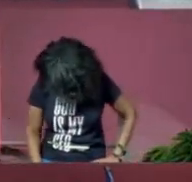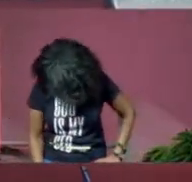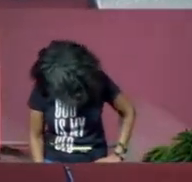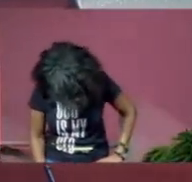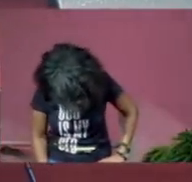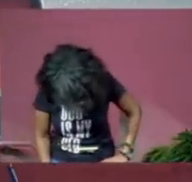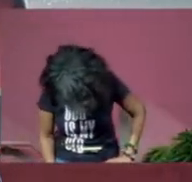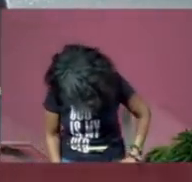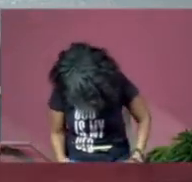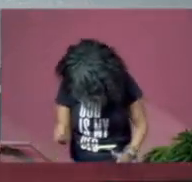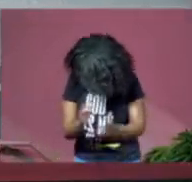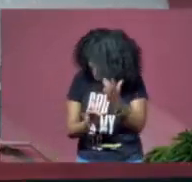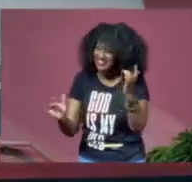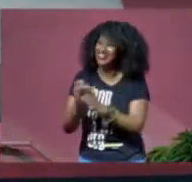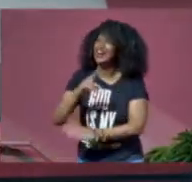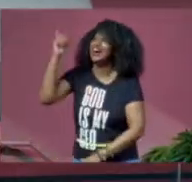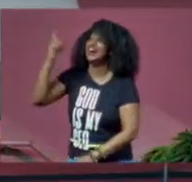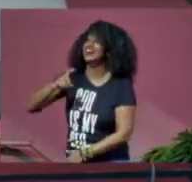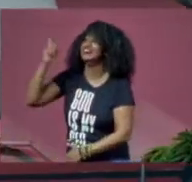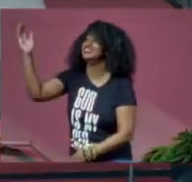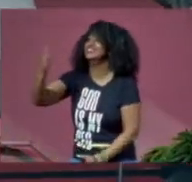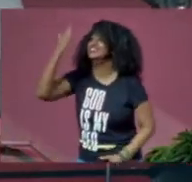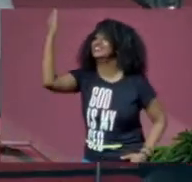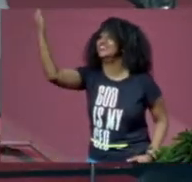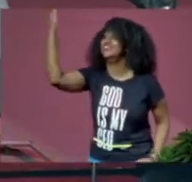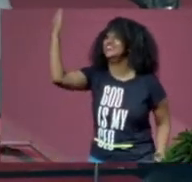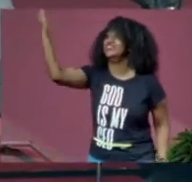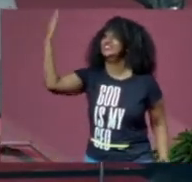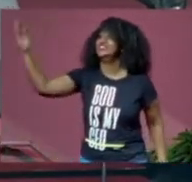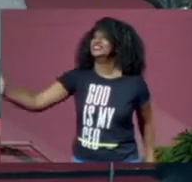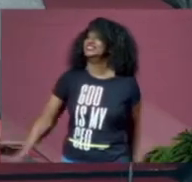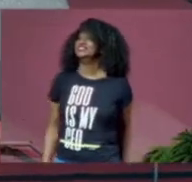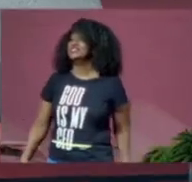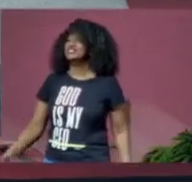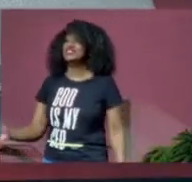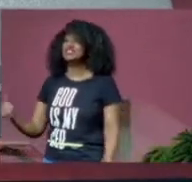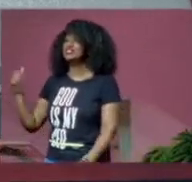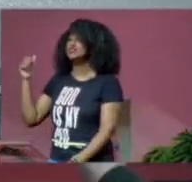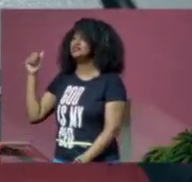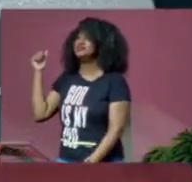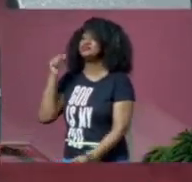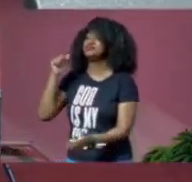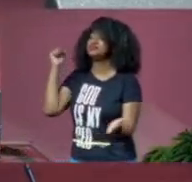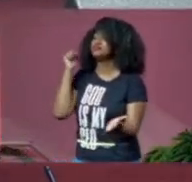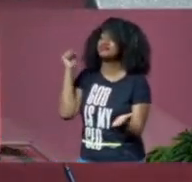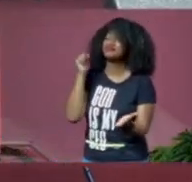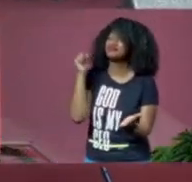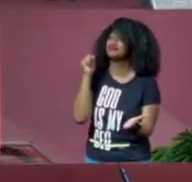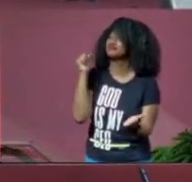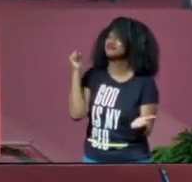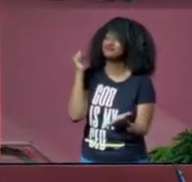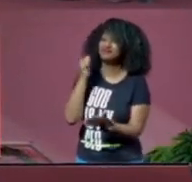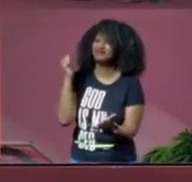saints, I need thee. It's a congregational song, yeah.